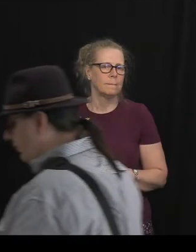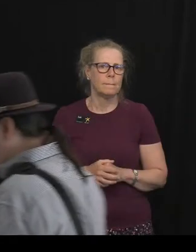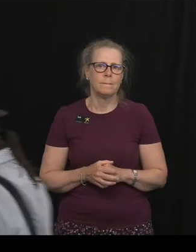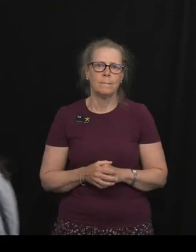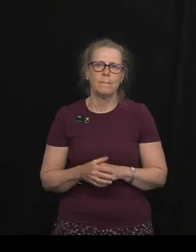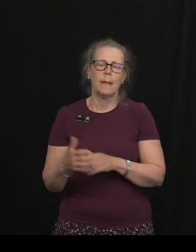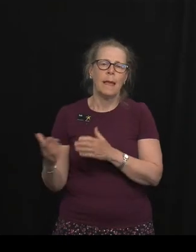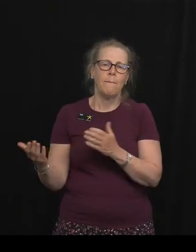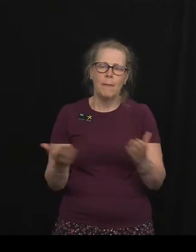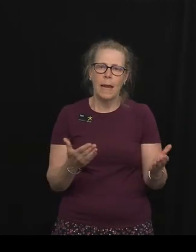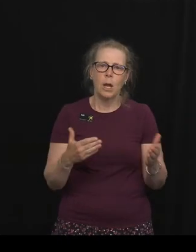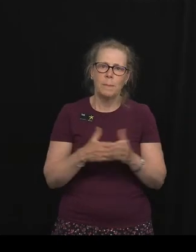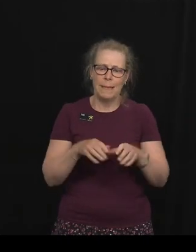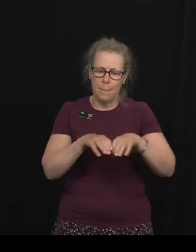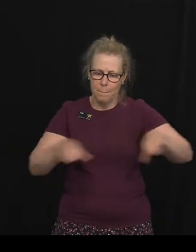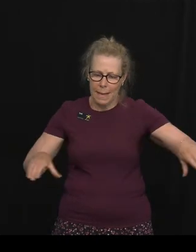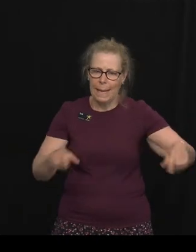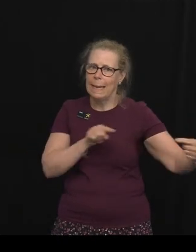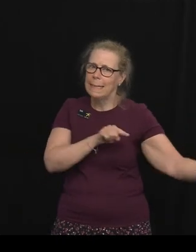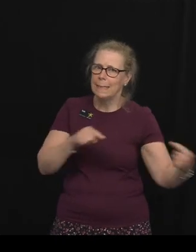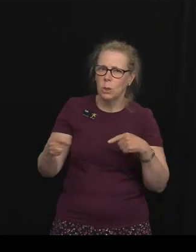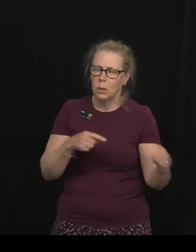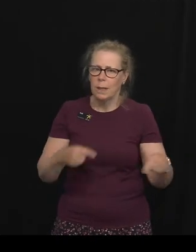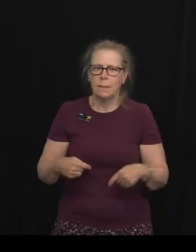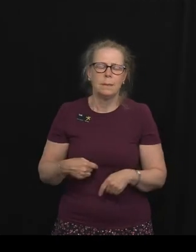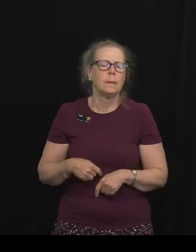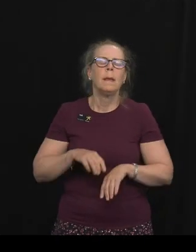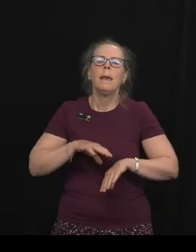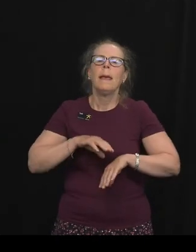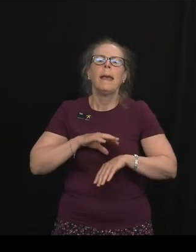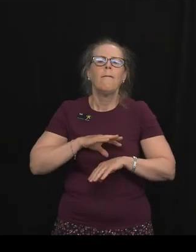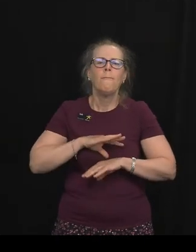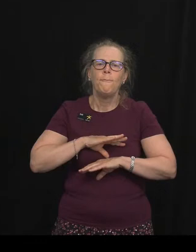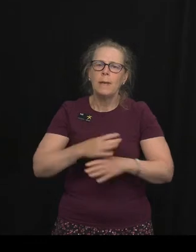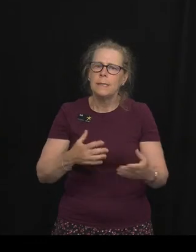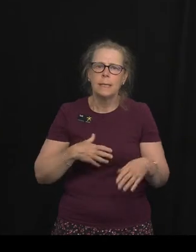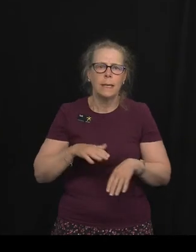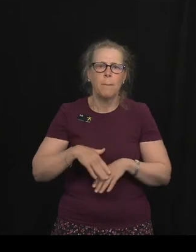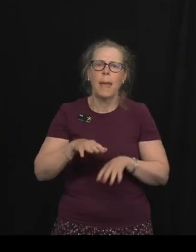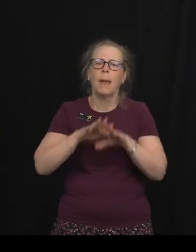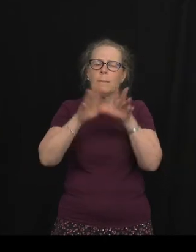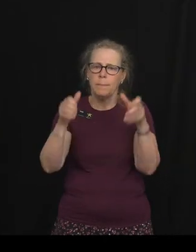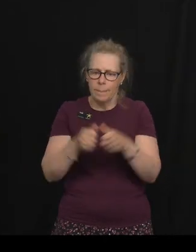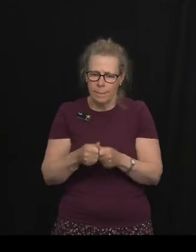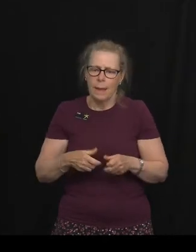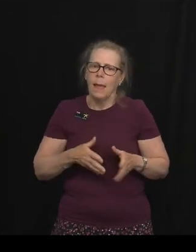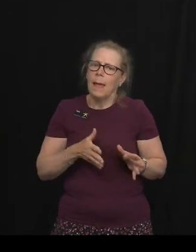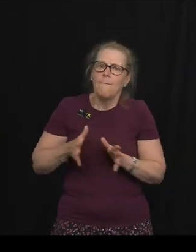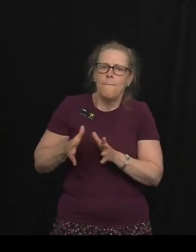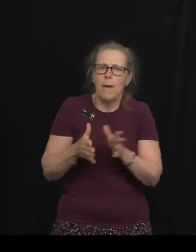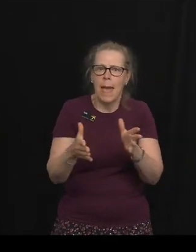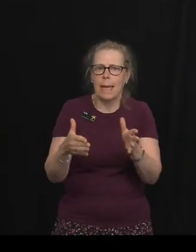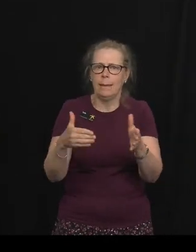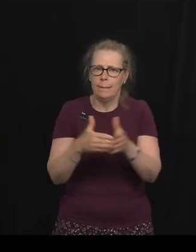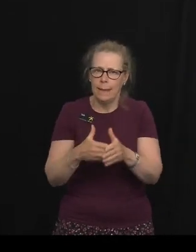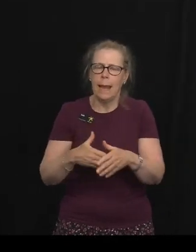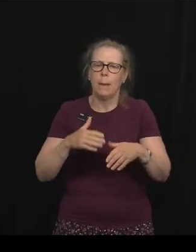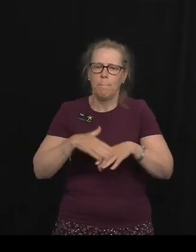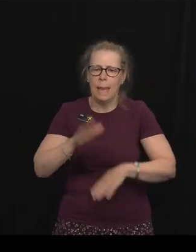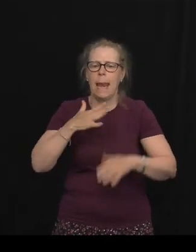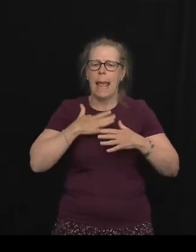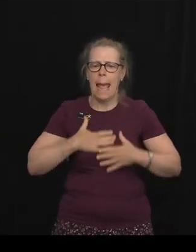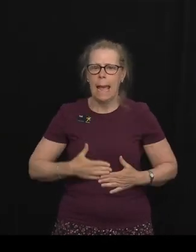Welcome to this panel discussion, No More Pandemics, the pathway to healthier and more resilient